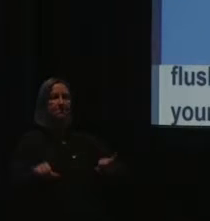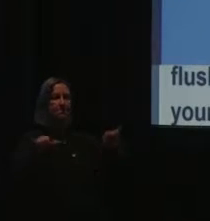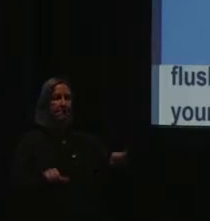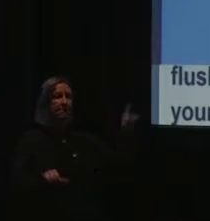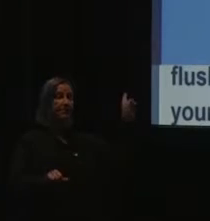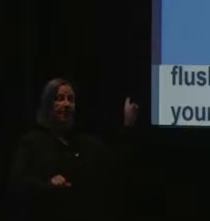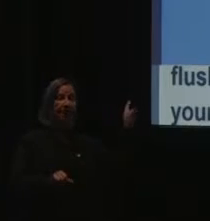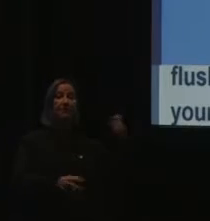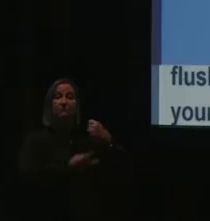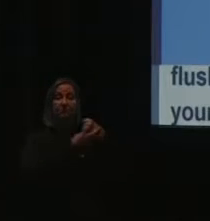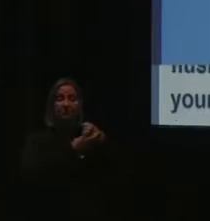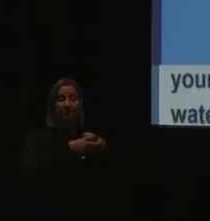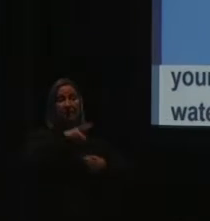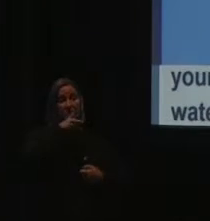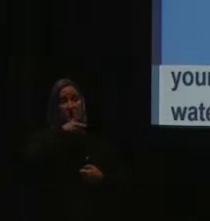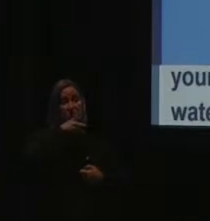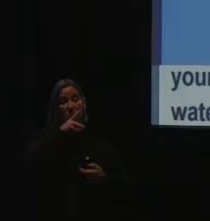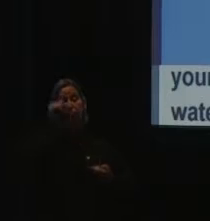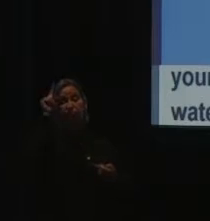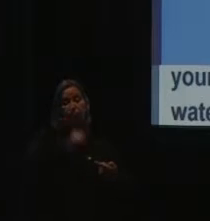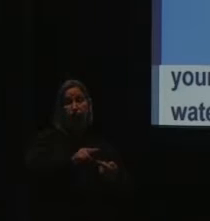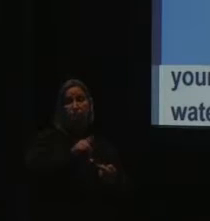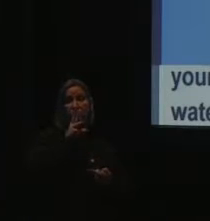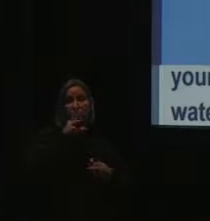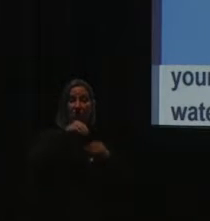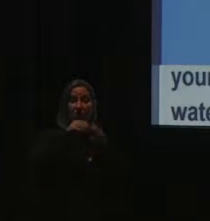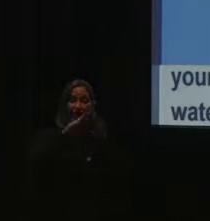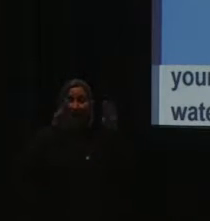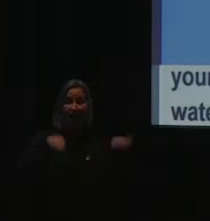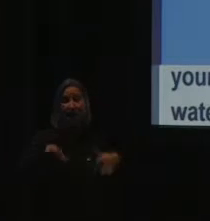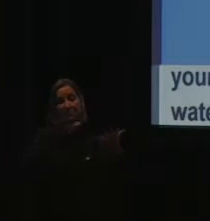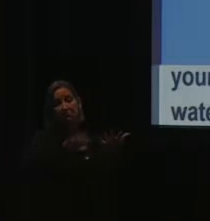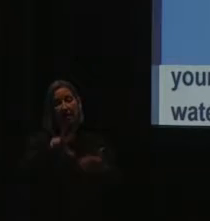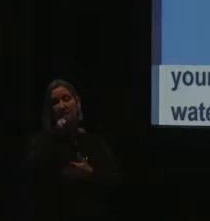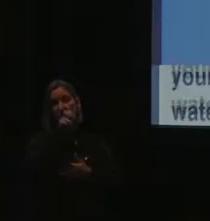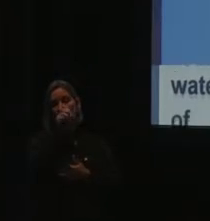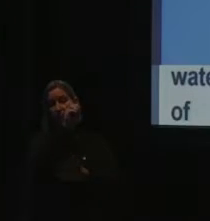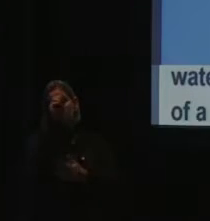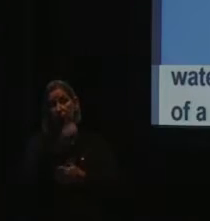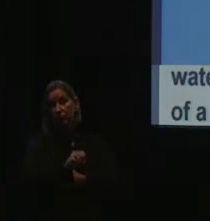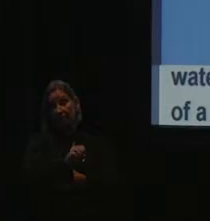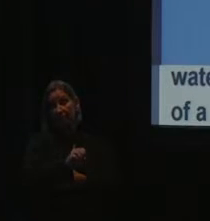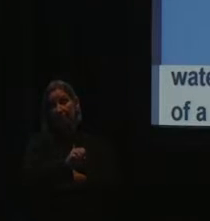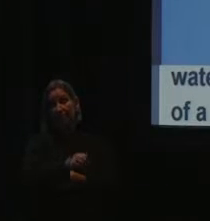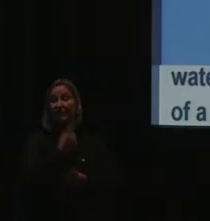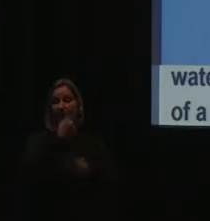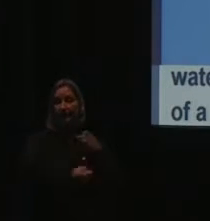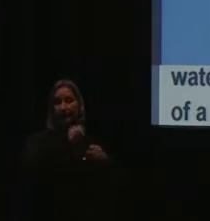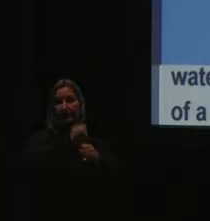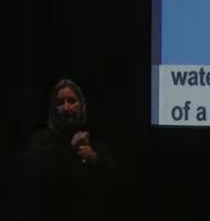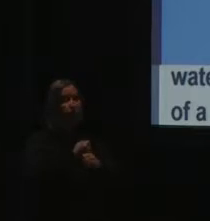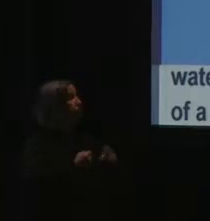Epa Watersense fixtures, generally drops the usage of a home or a building by 30% on their indoor use. So that's a technology